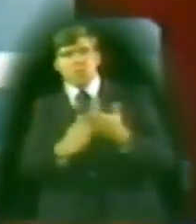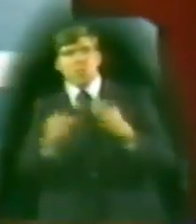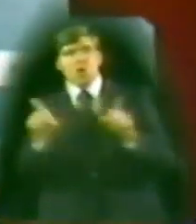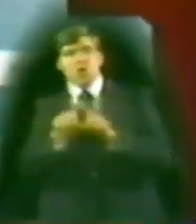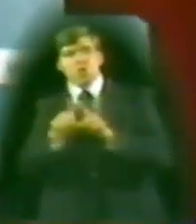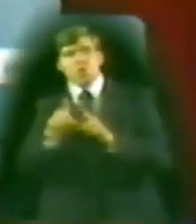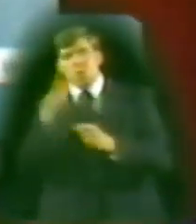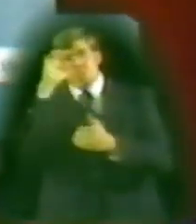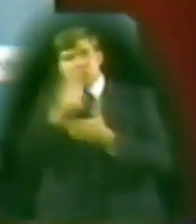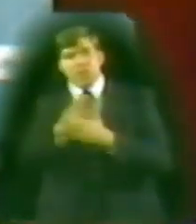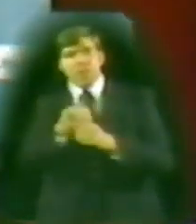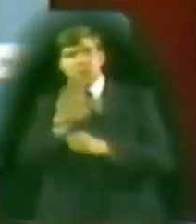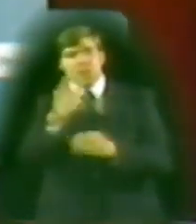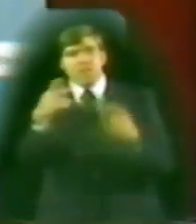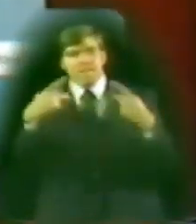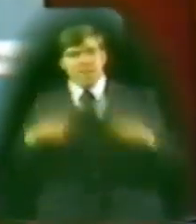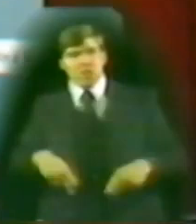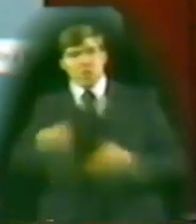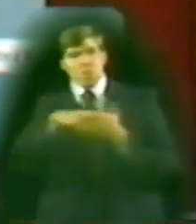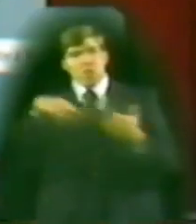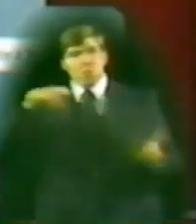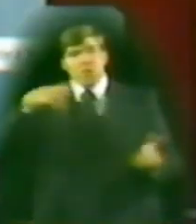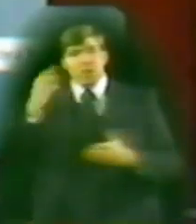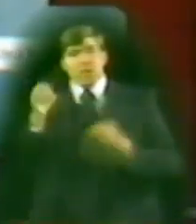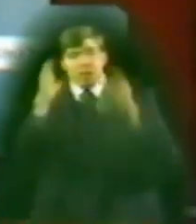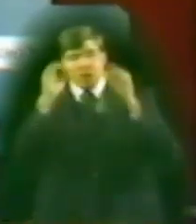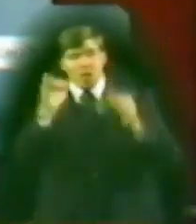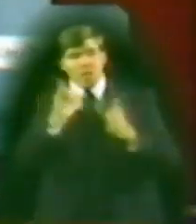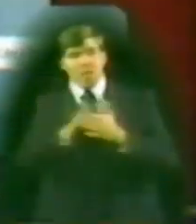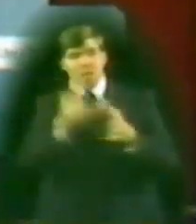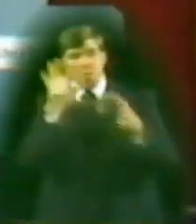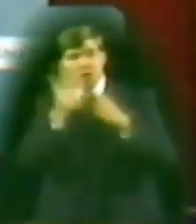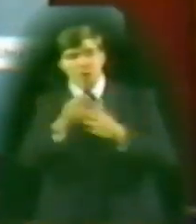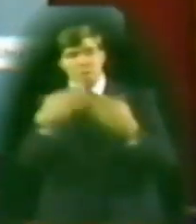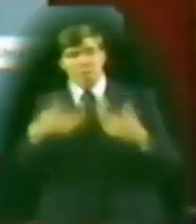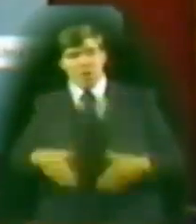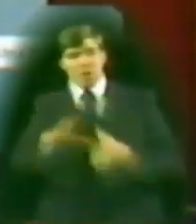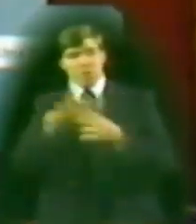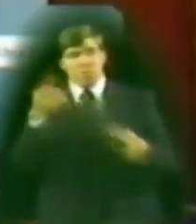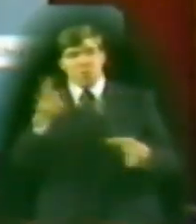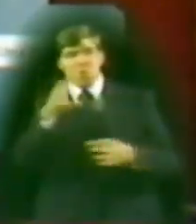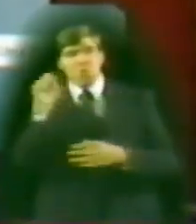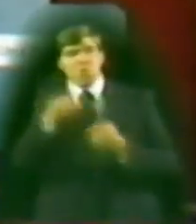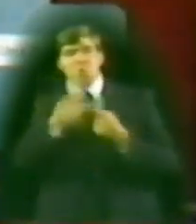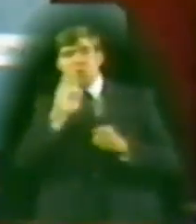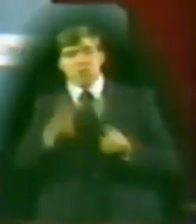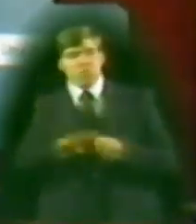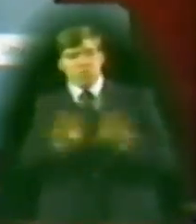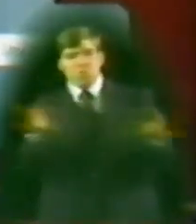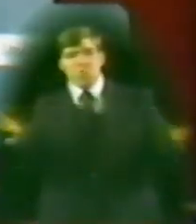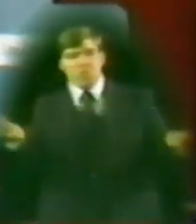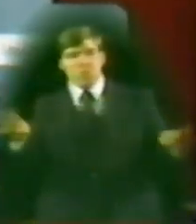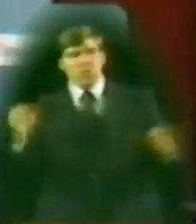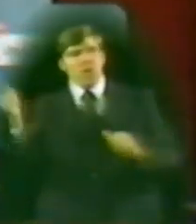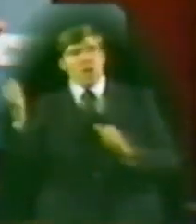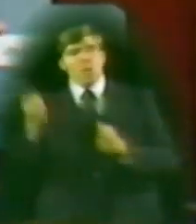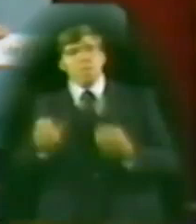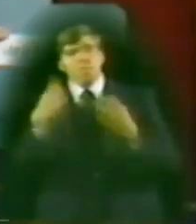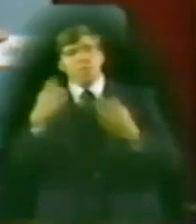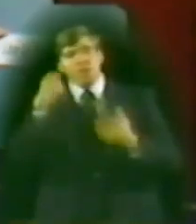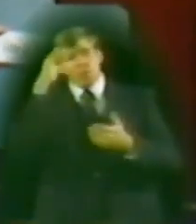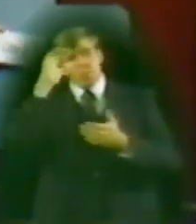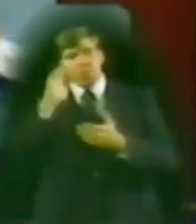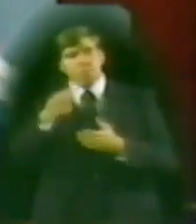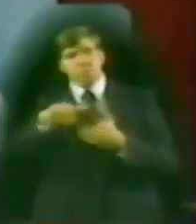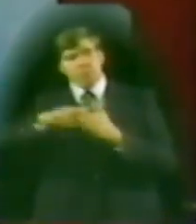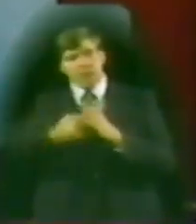a belief in his physical resurrection, though he taught that the reuniting of body and spirit was to be universal. Many began to deny